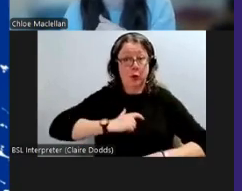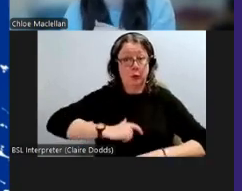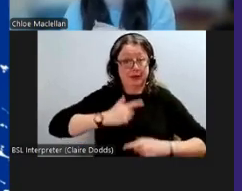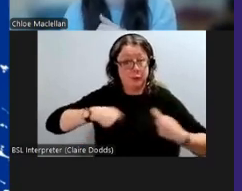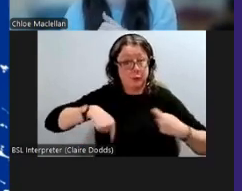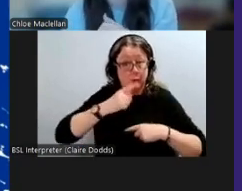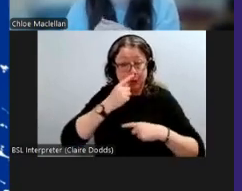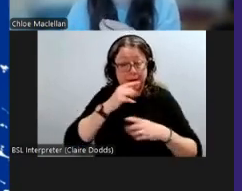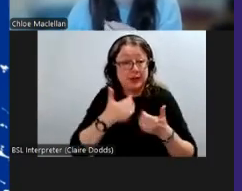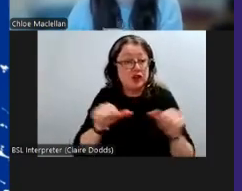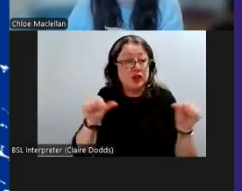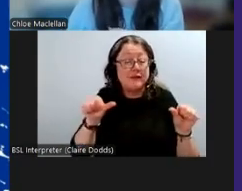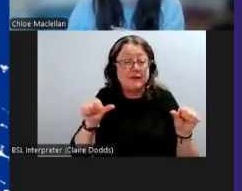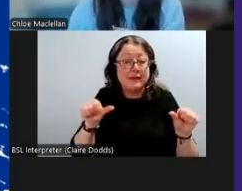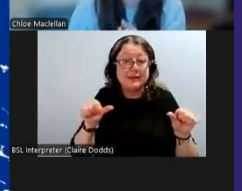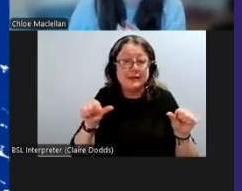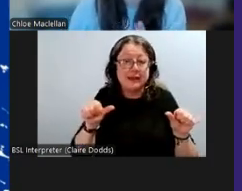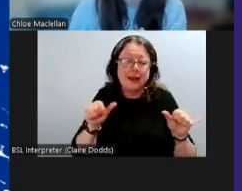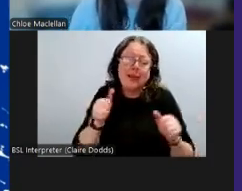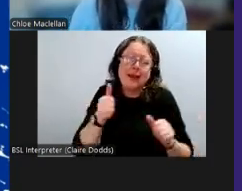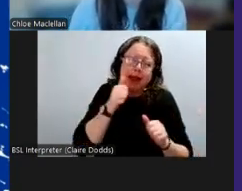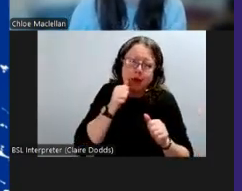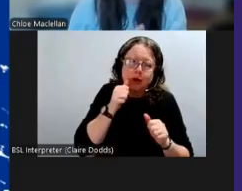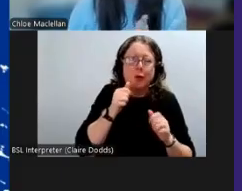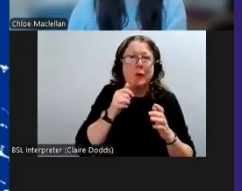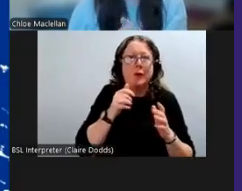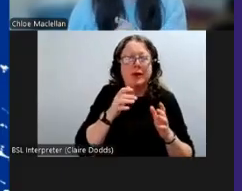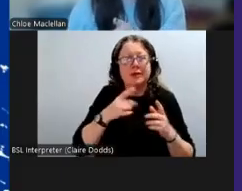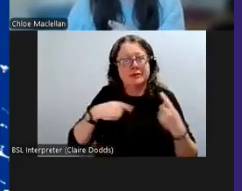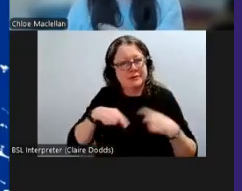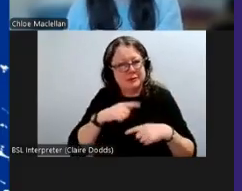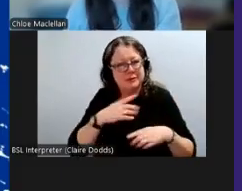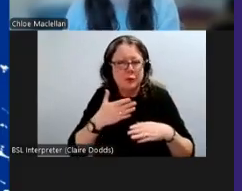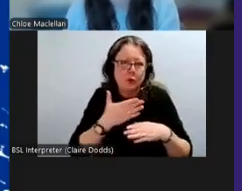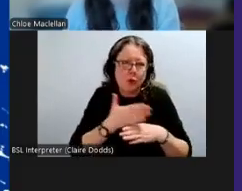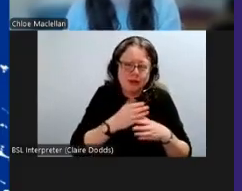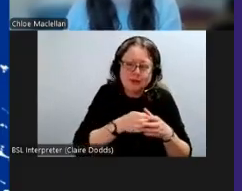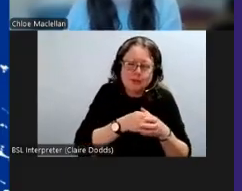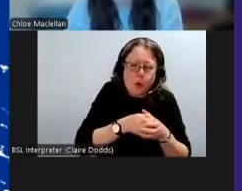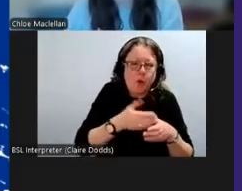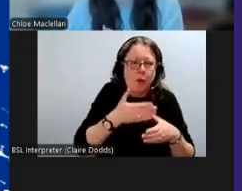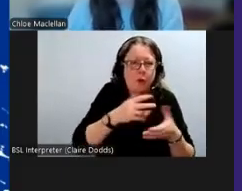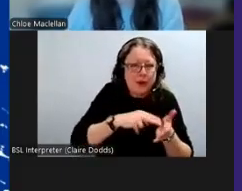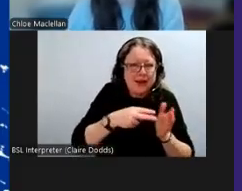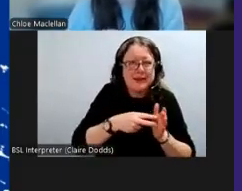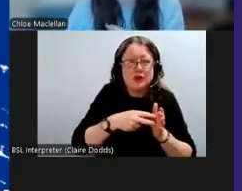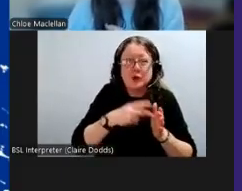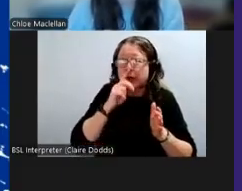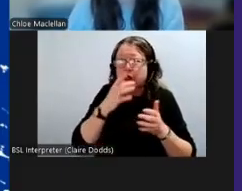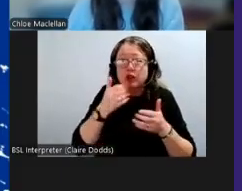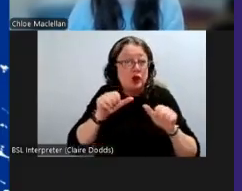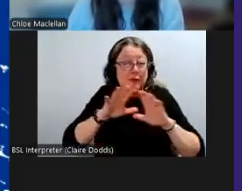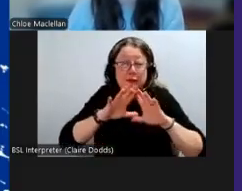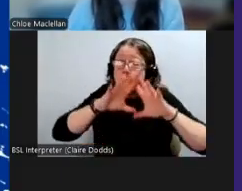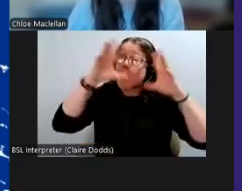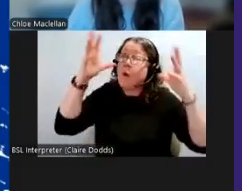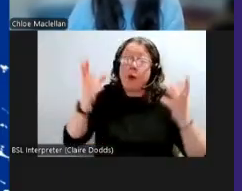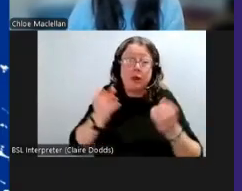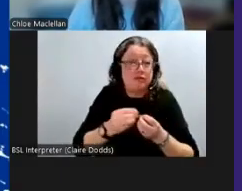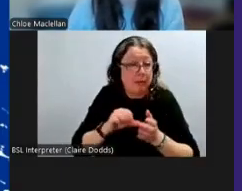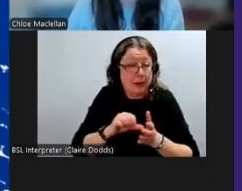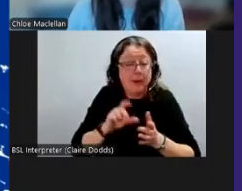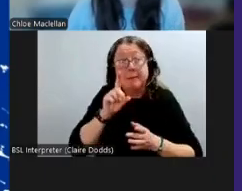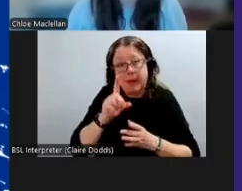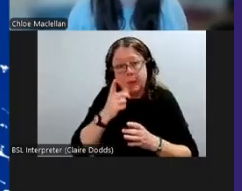small organisations can't make the difference, they can't make sure that every single family aren't in poverty. They can certainly make a difference to